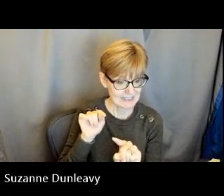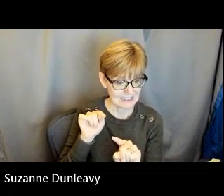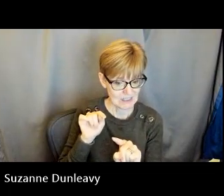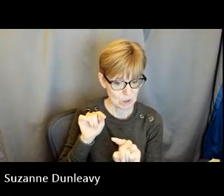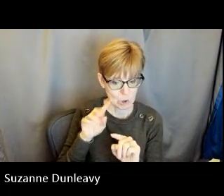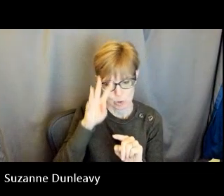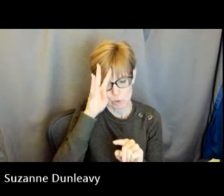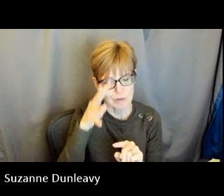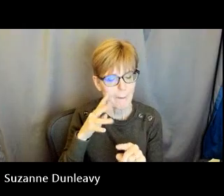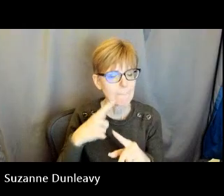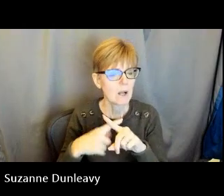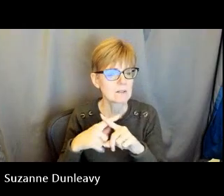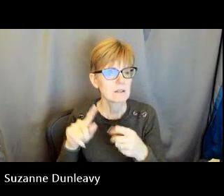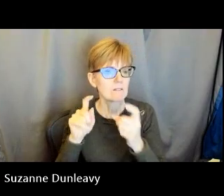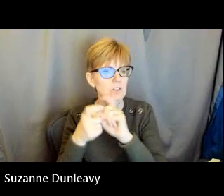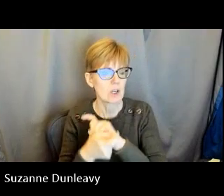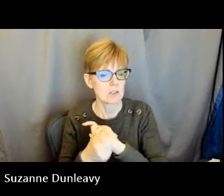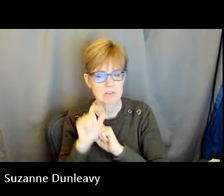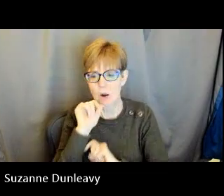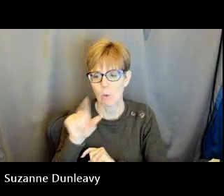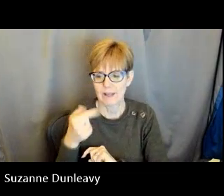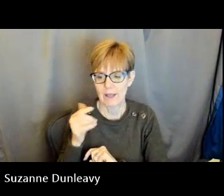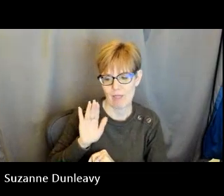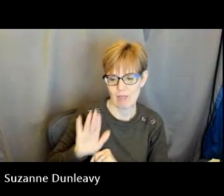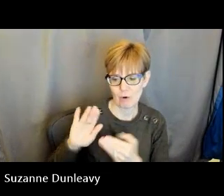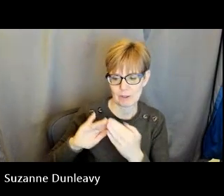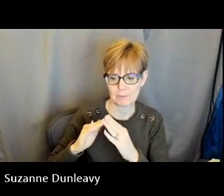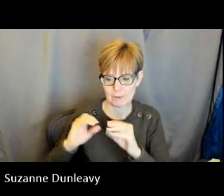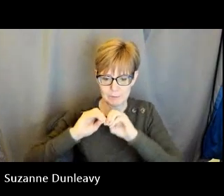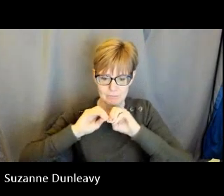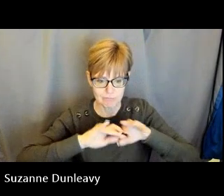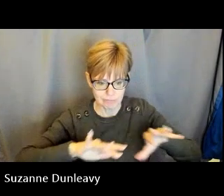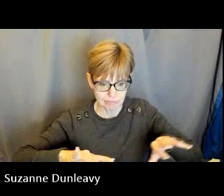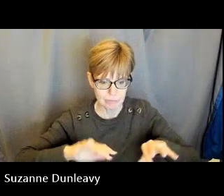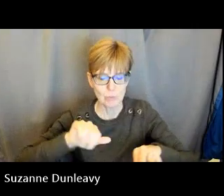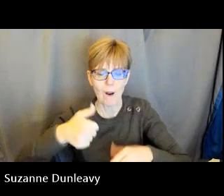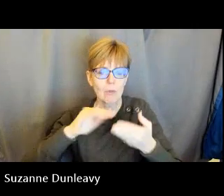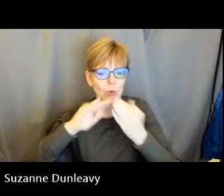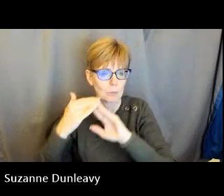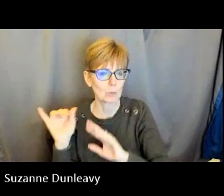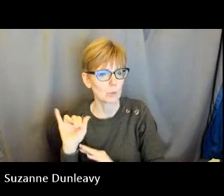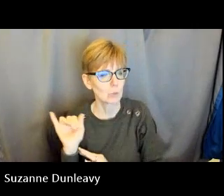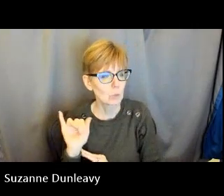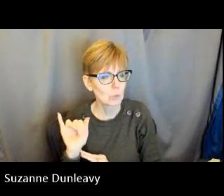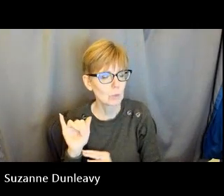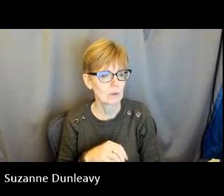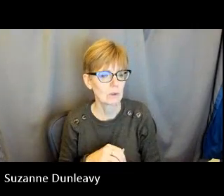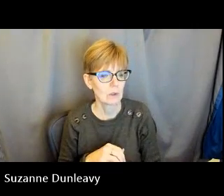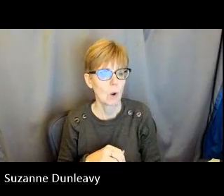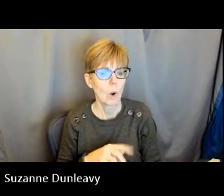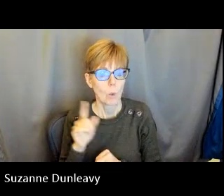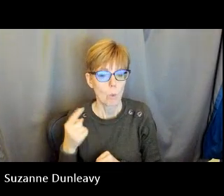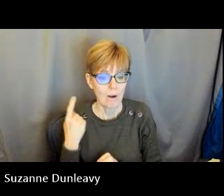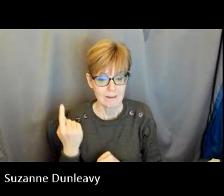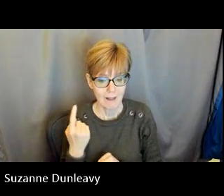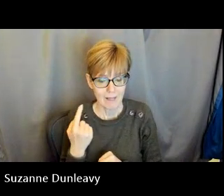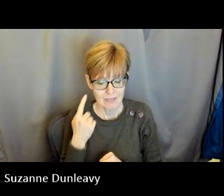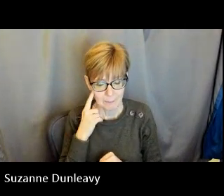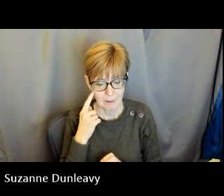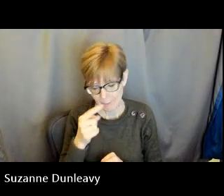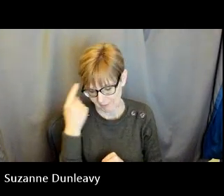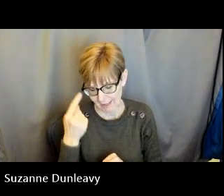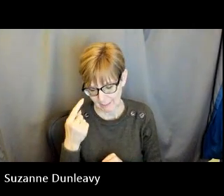positive change, not just in that community, but in others. And a really great example for me is the Black mental health paradox, which